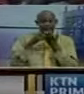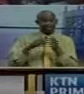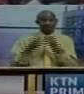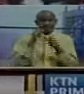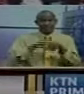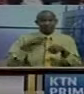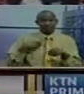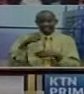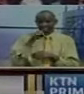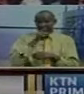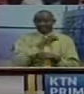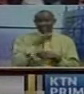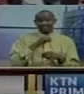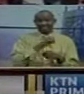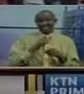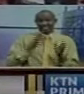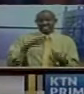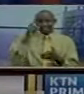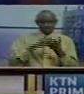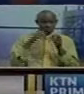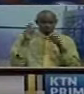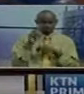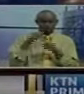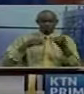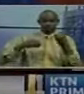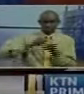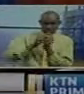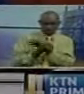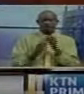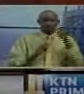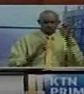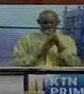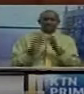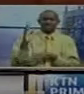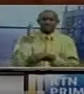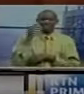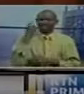day after senators urged President Uhuru Kenyatta to reshuffle top security organs over